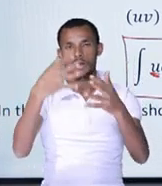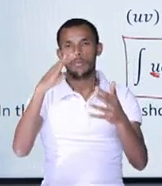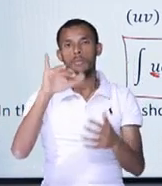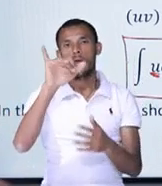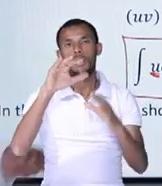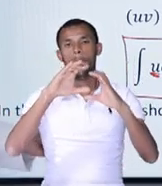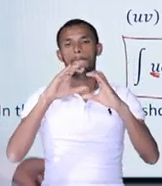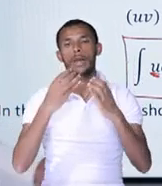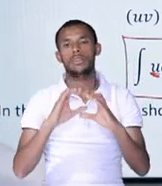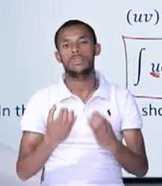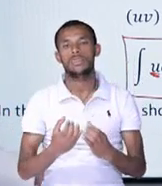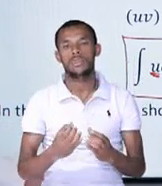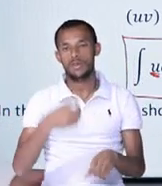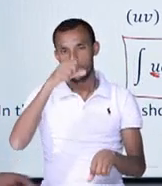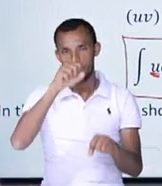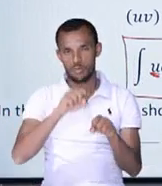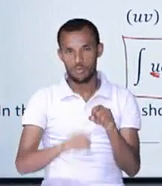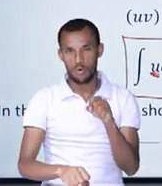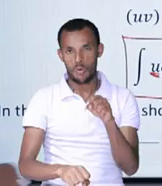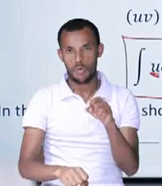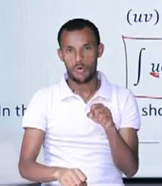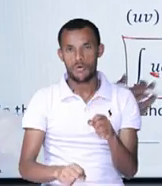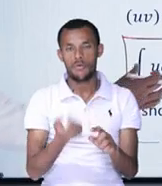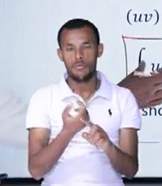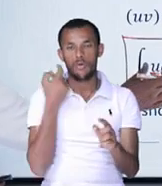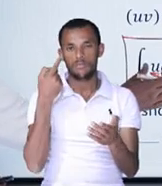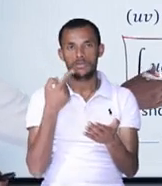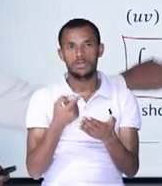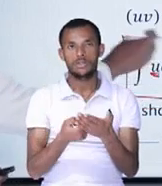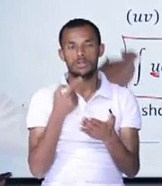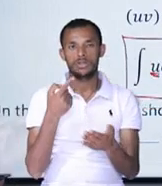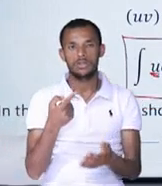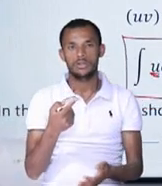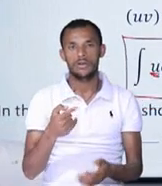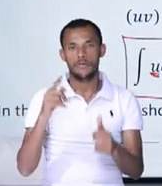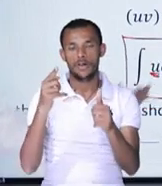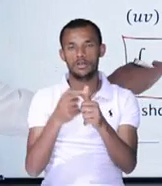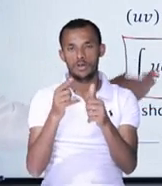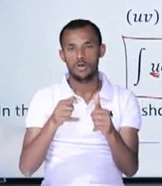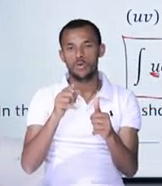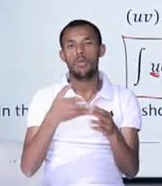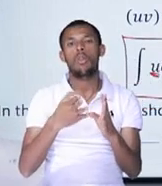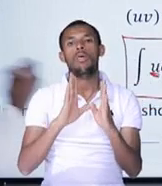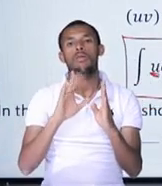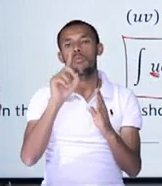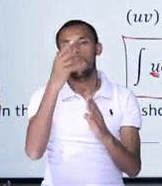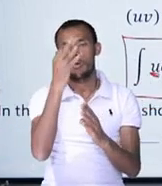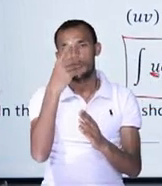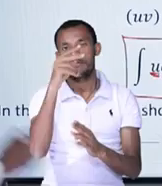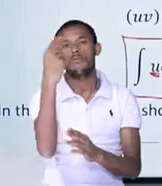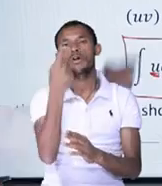parts. So from this, first you let one of the function to be